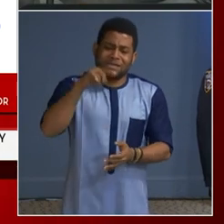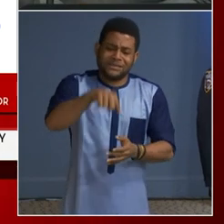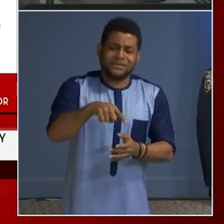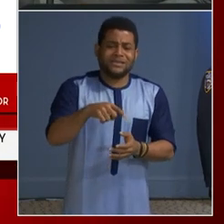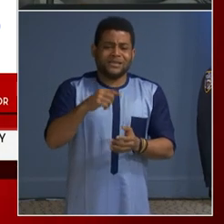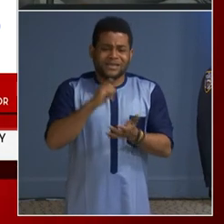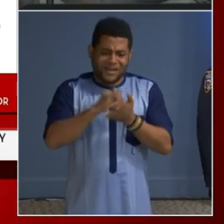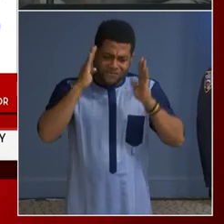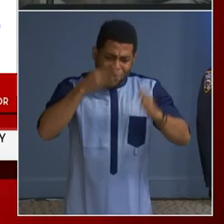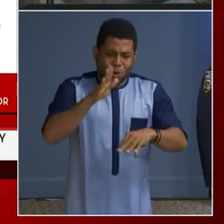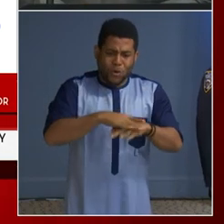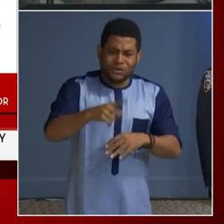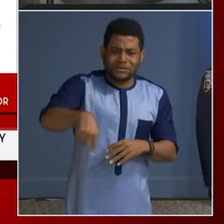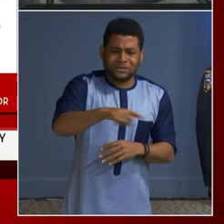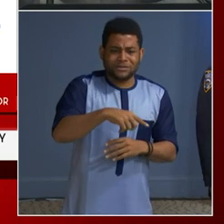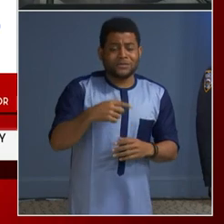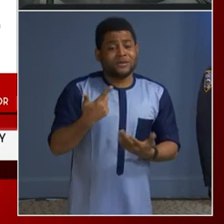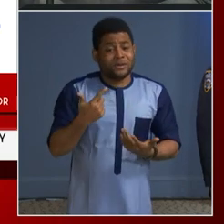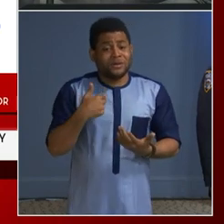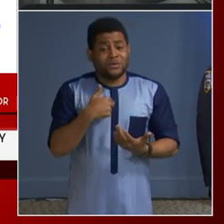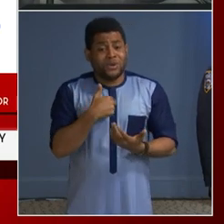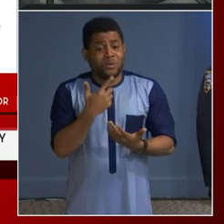with information can contact the ATF at